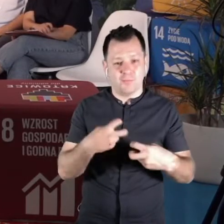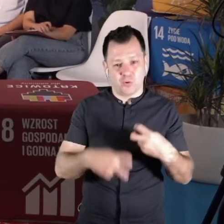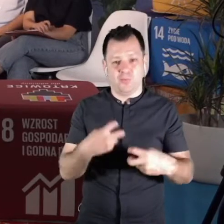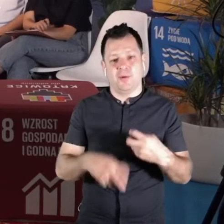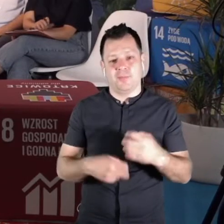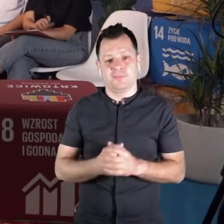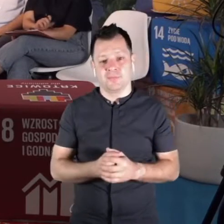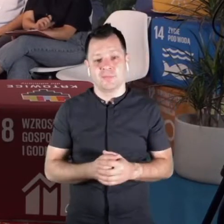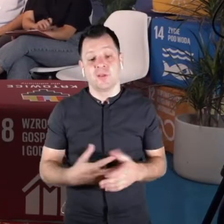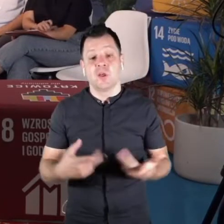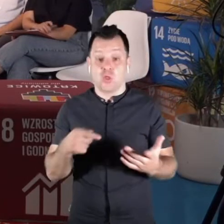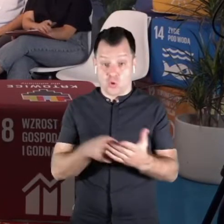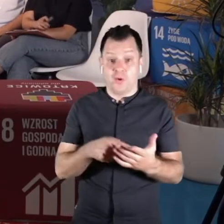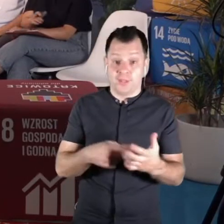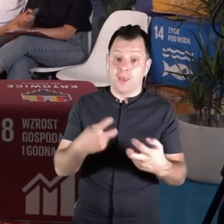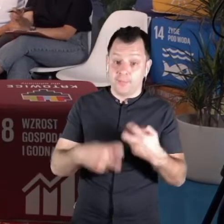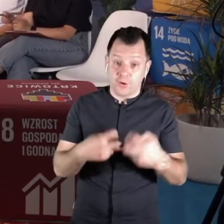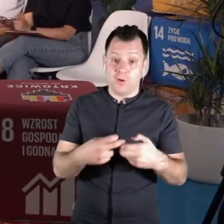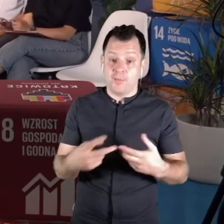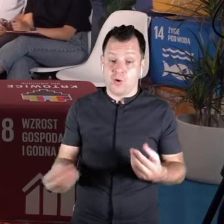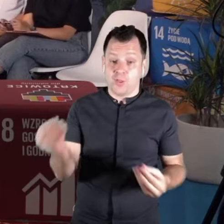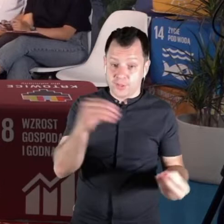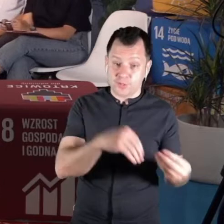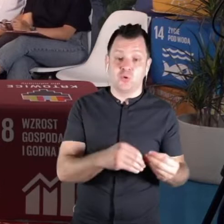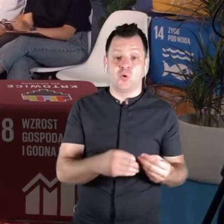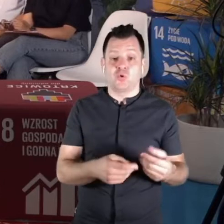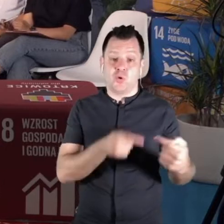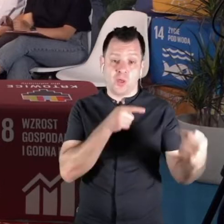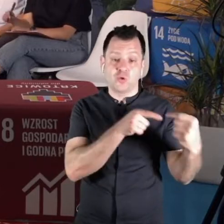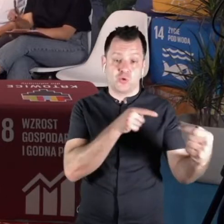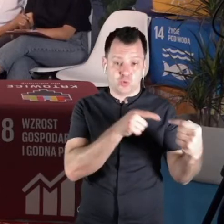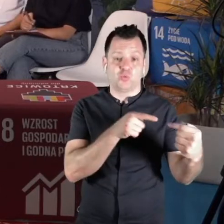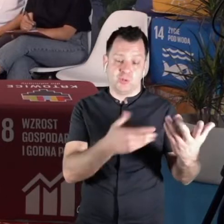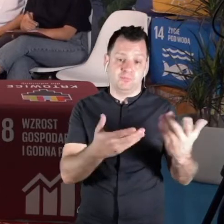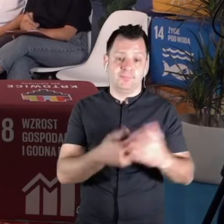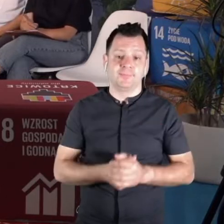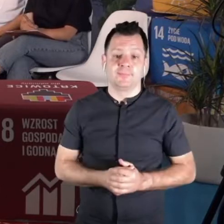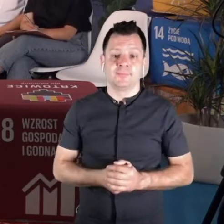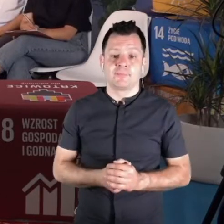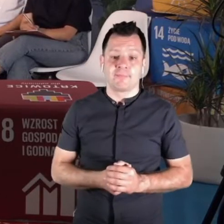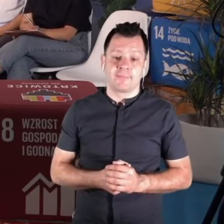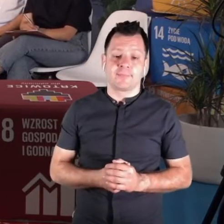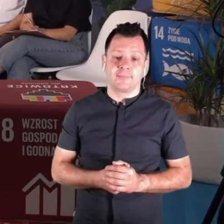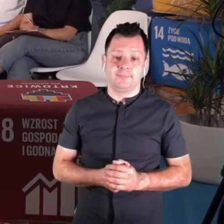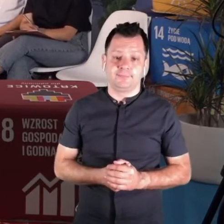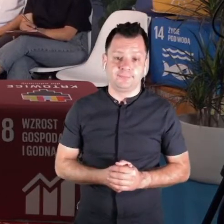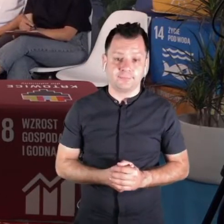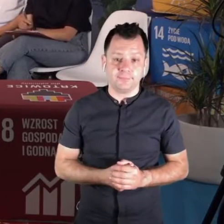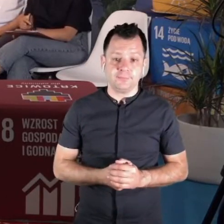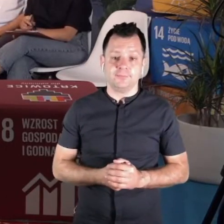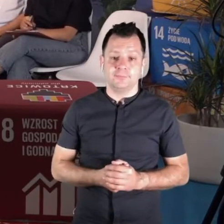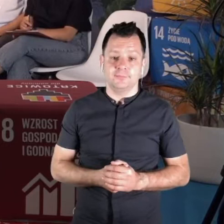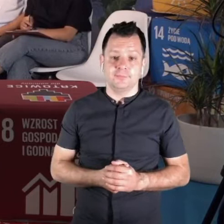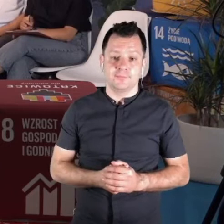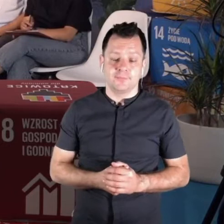elements. But also, which is very important in case of this 3-year test, because Gdynia and Rzeszów,